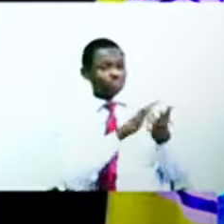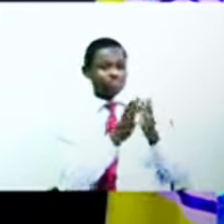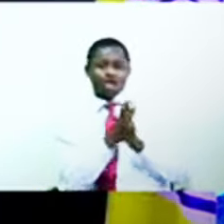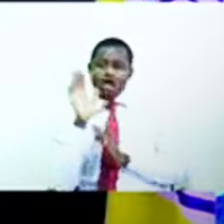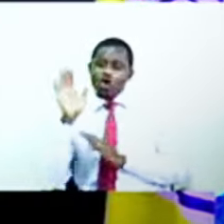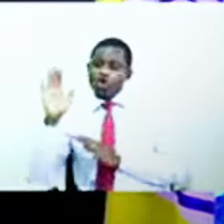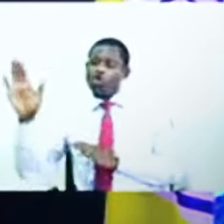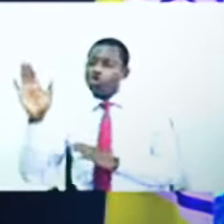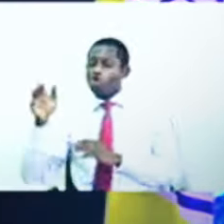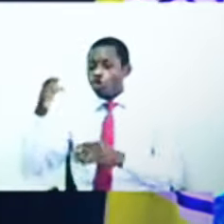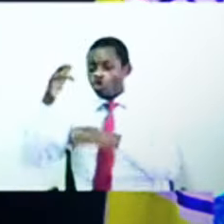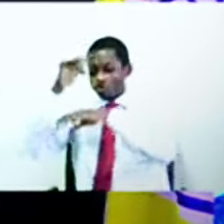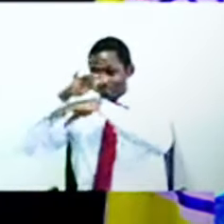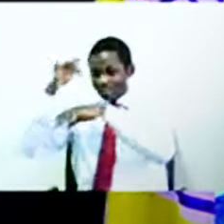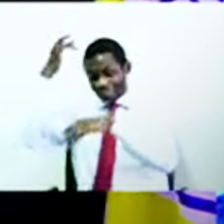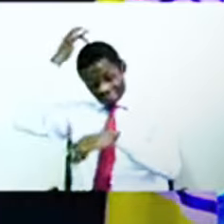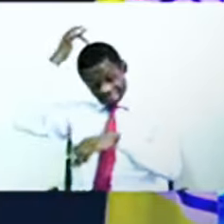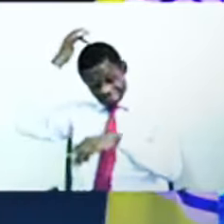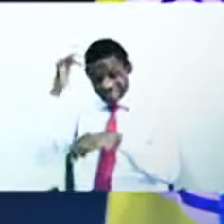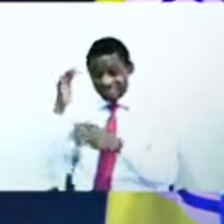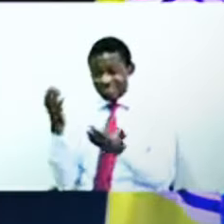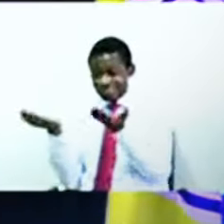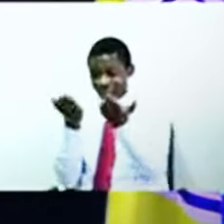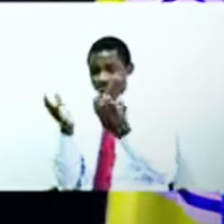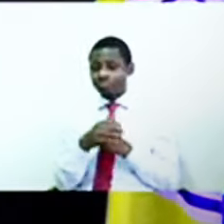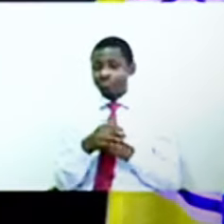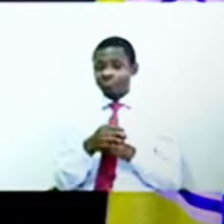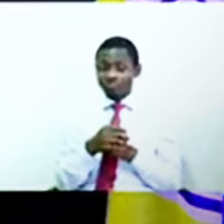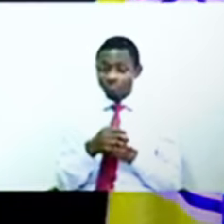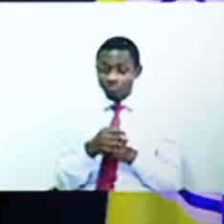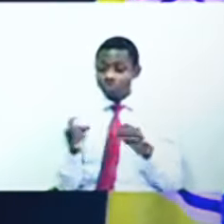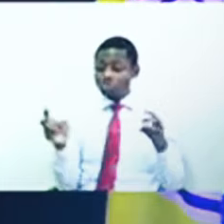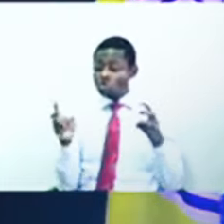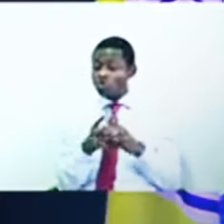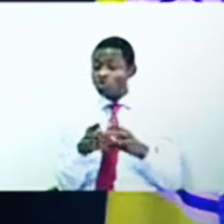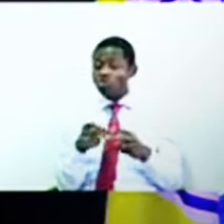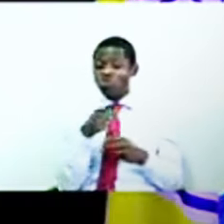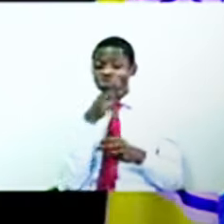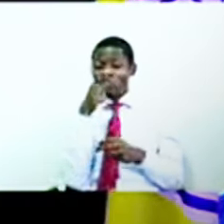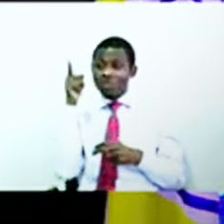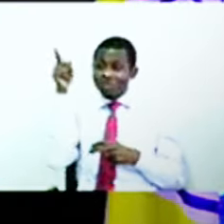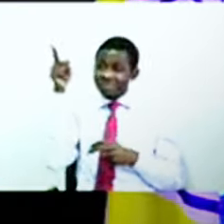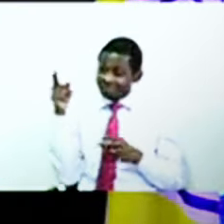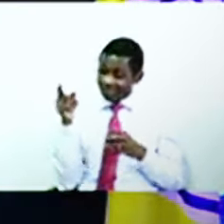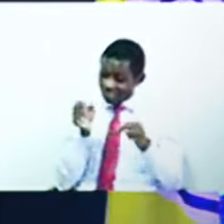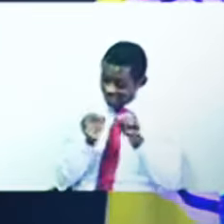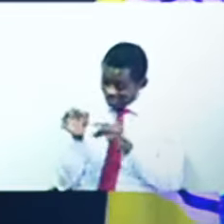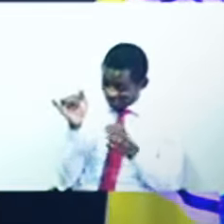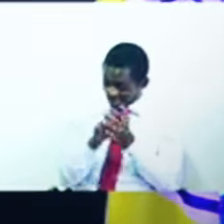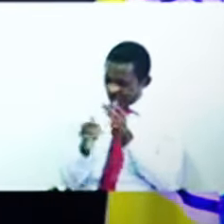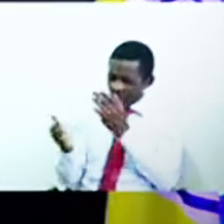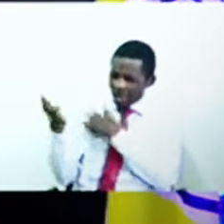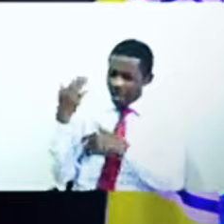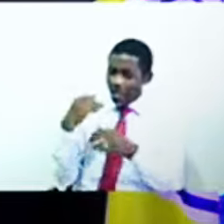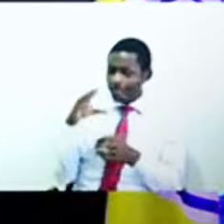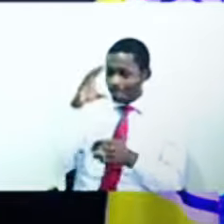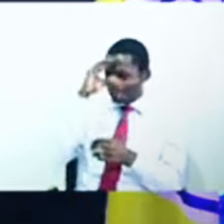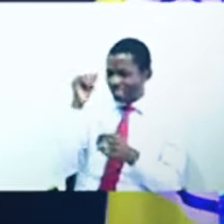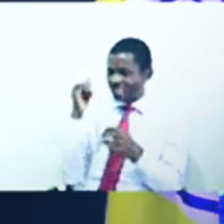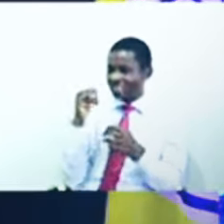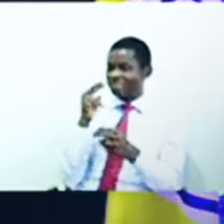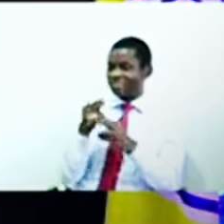he didn't kill the slave master nor